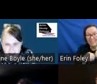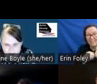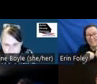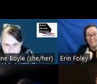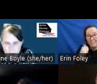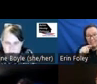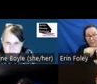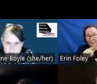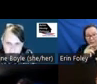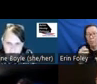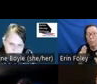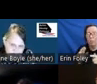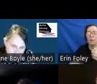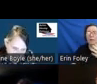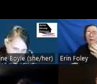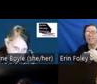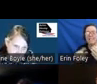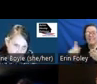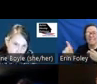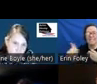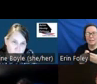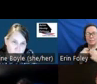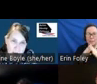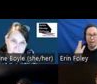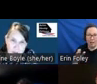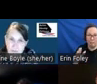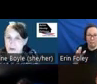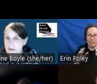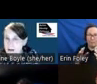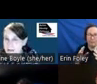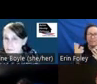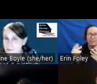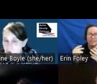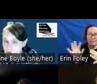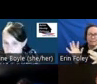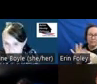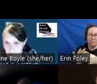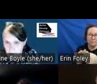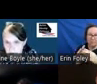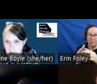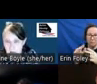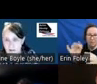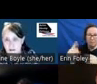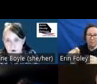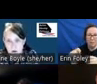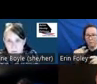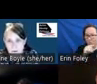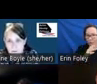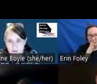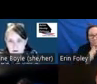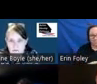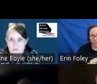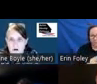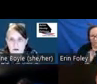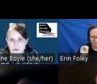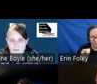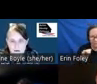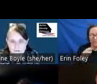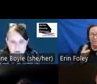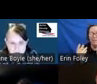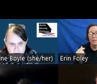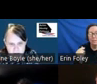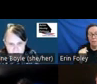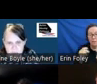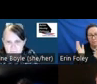subsidized housing where the subsidy was attached to the property, but not the person. And the property was served by a group